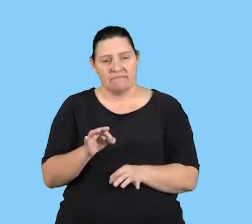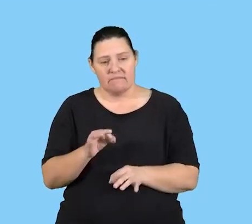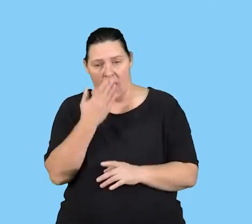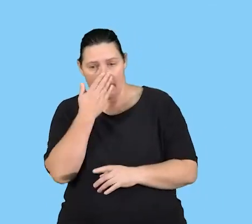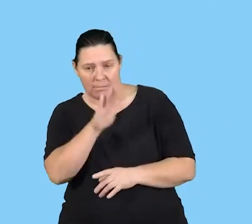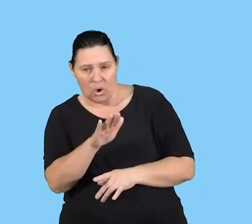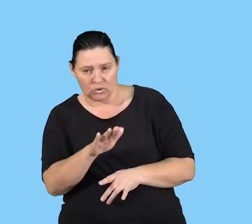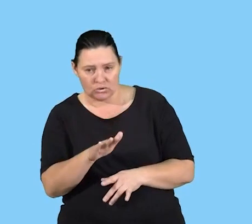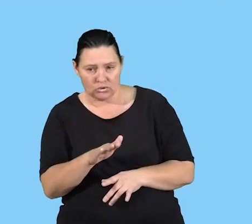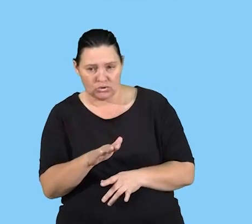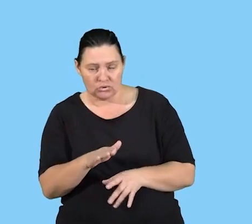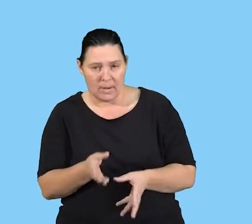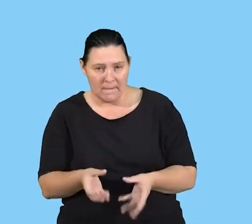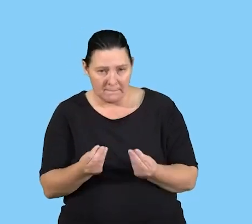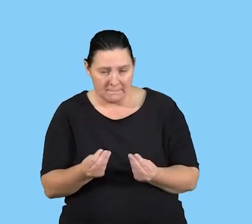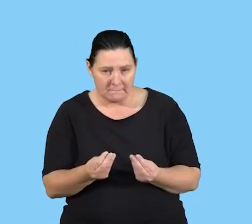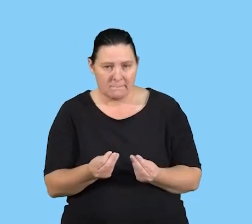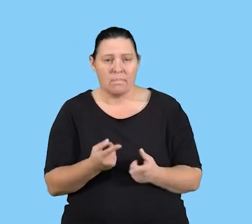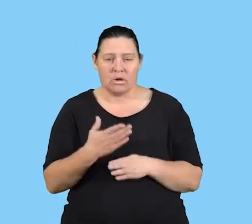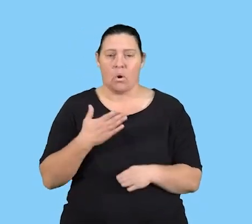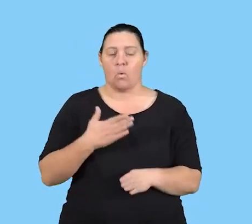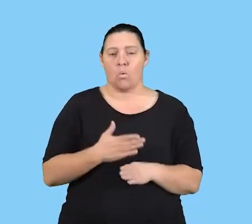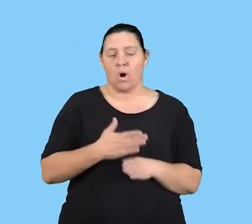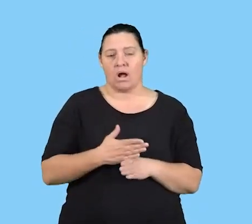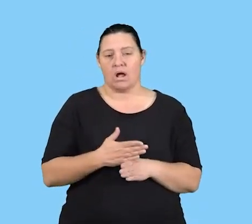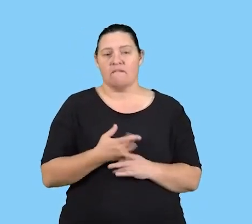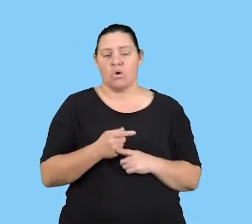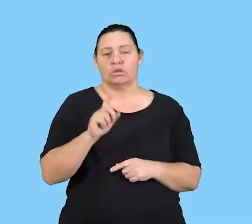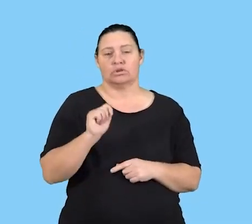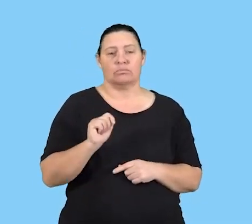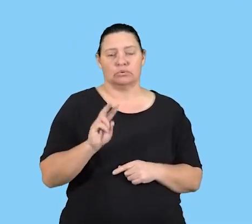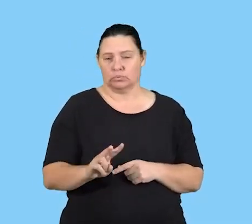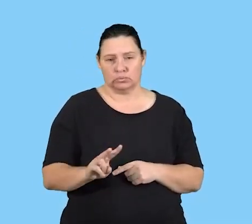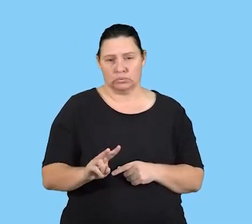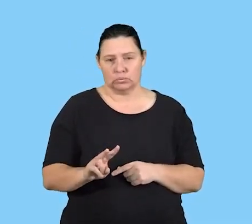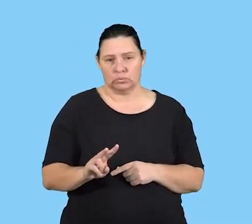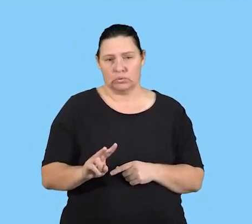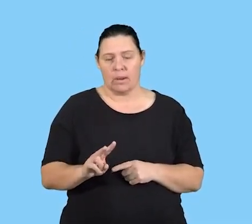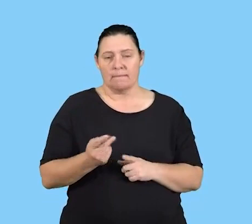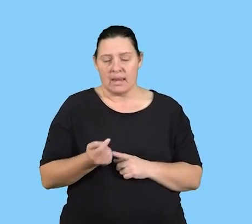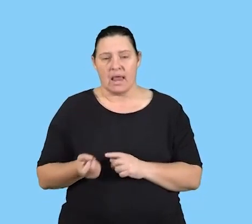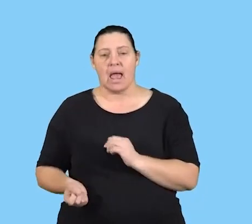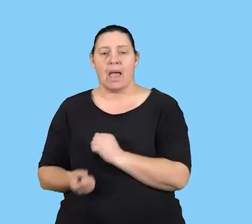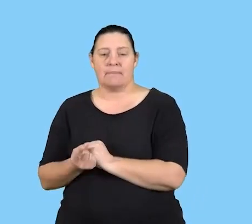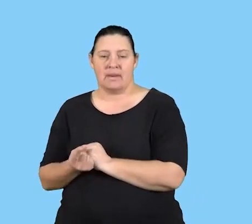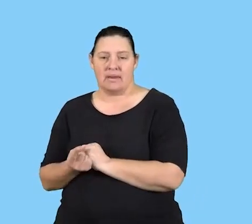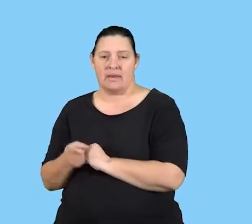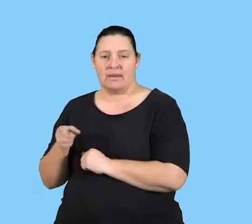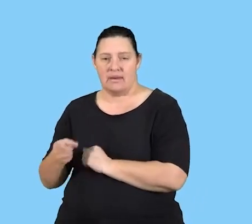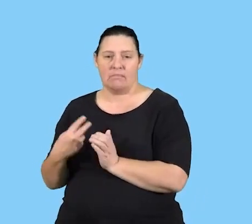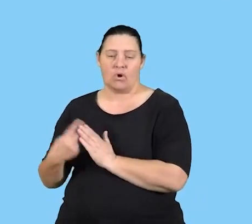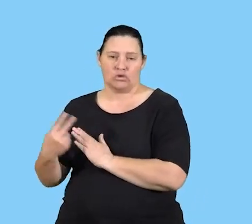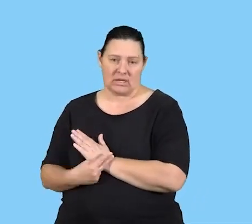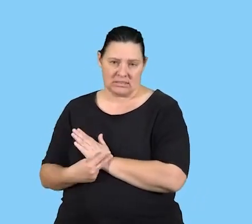that approach, there should be no work for term 2 that will be appearing in